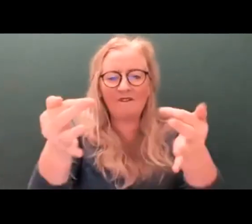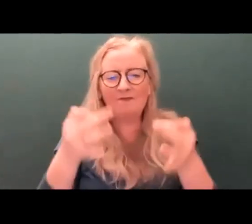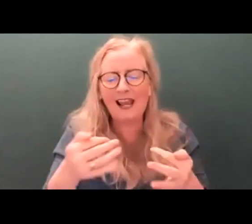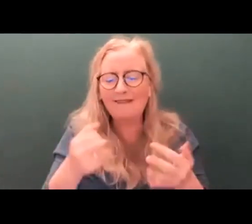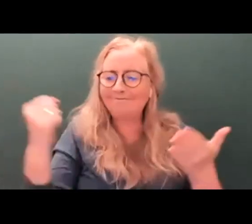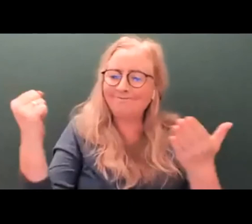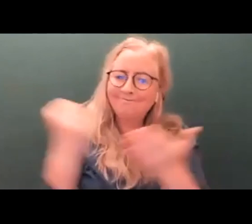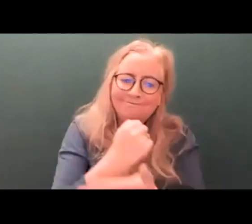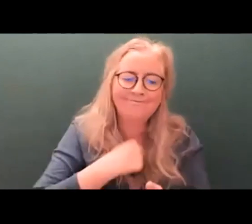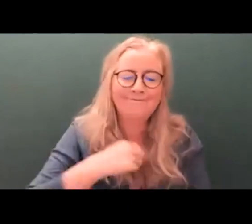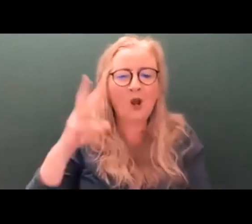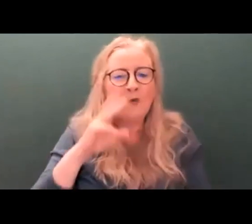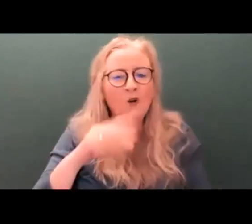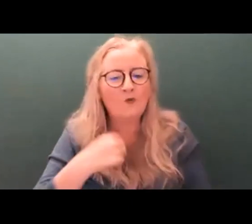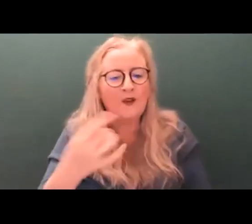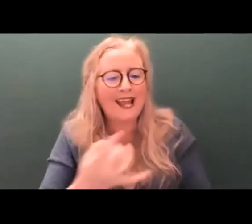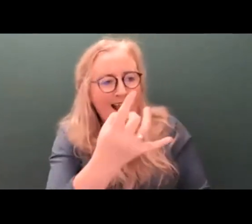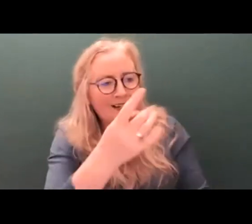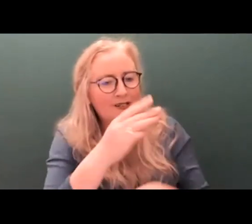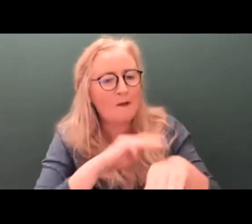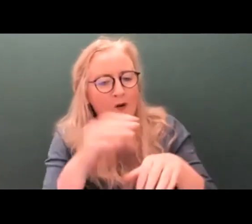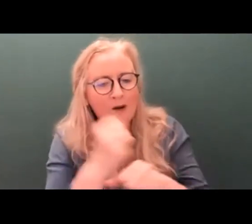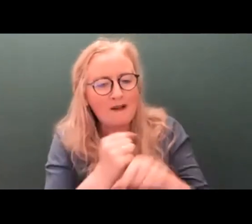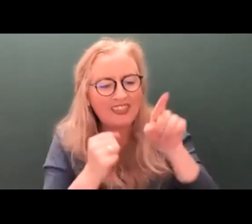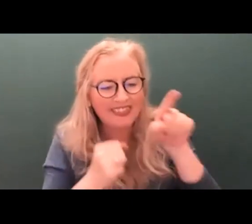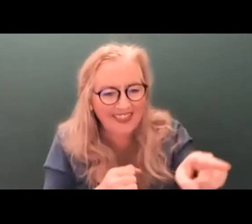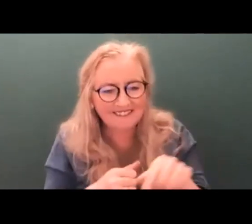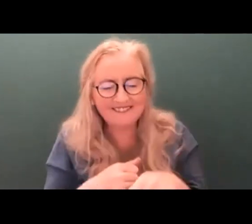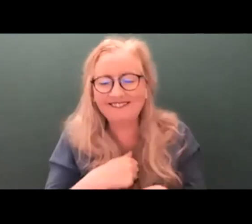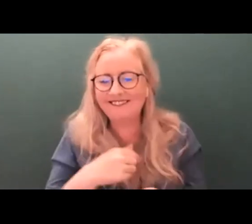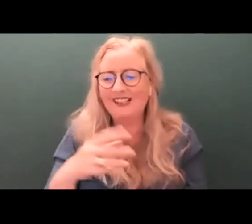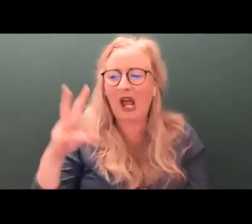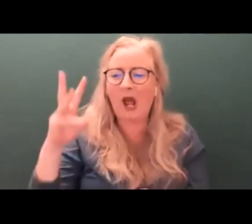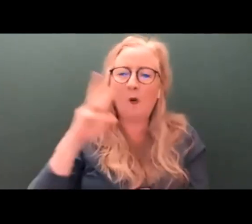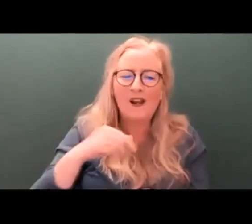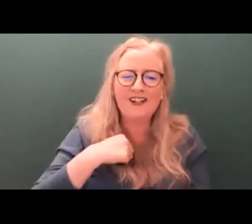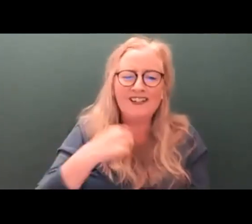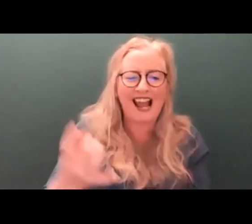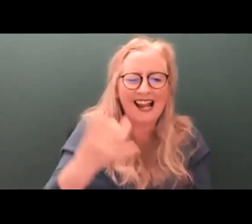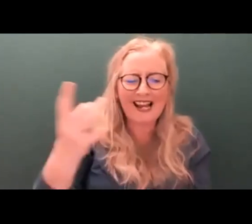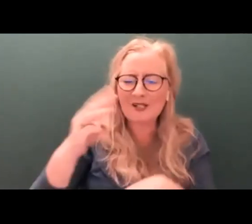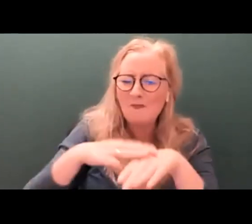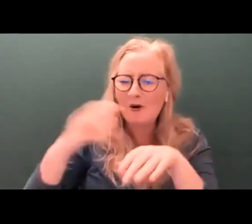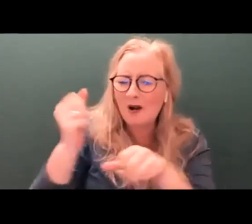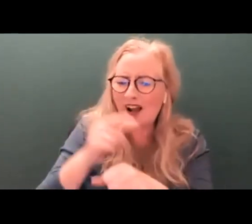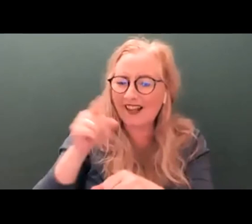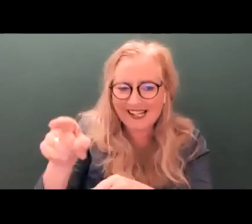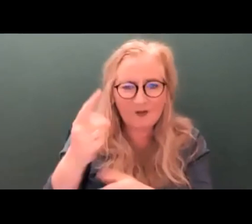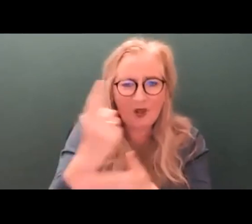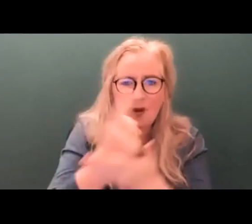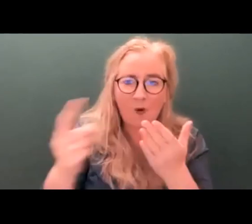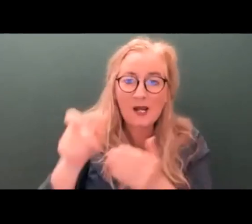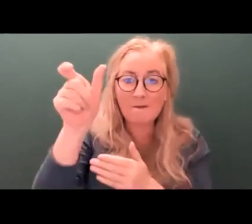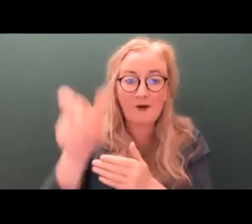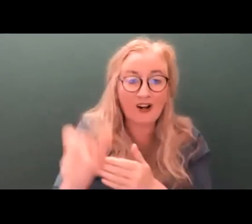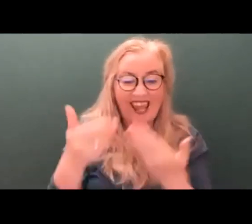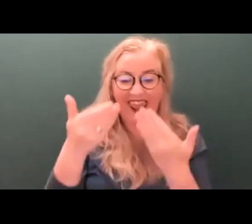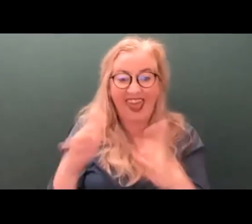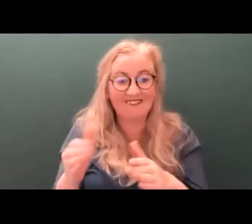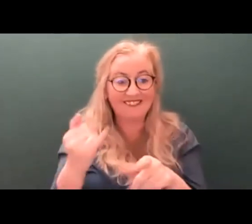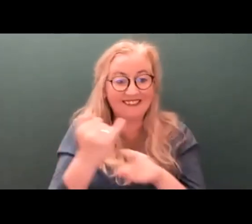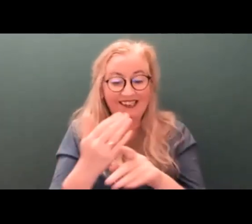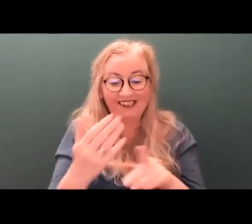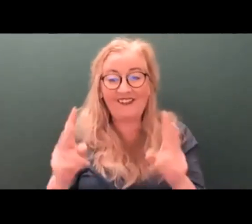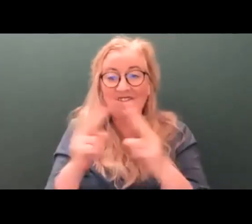we'd asked them more about this or I've done a bit more about that thing. They were maybe the only person left in the village who'd lived a certain way.